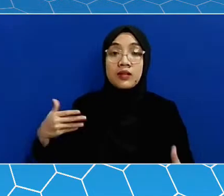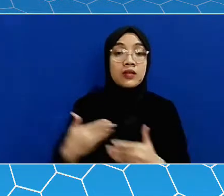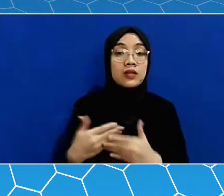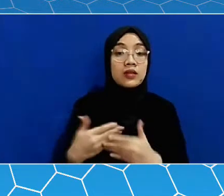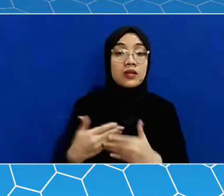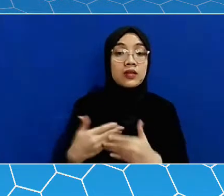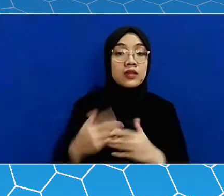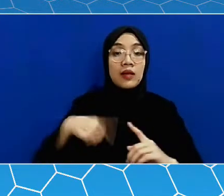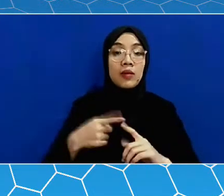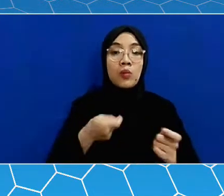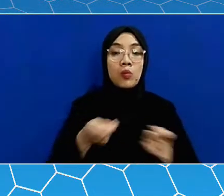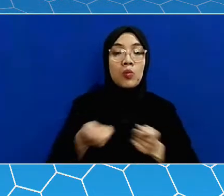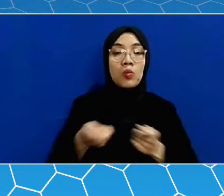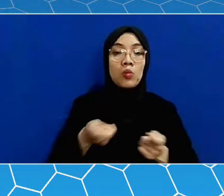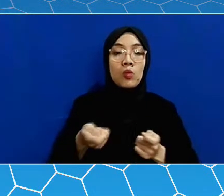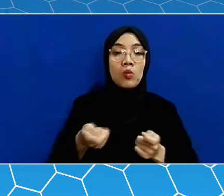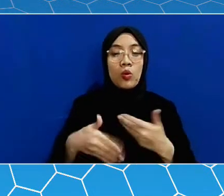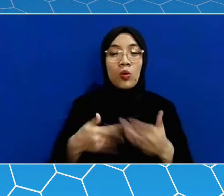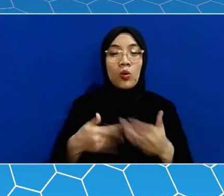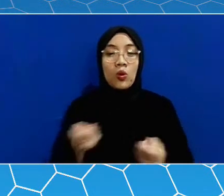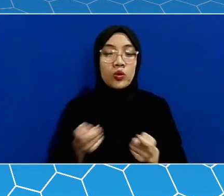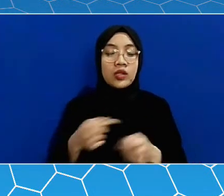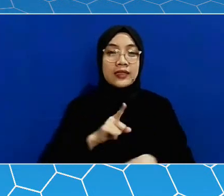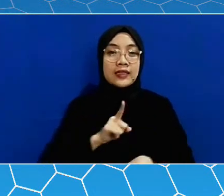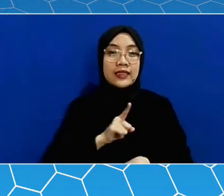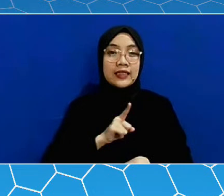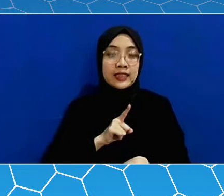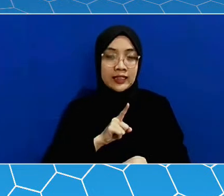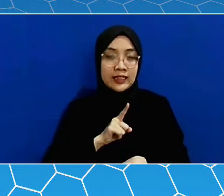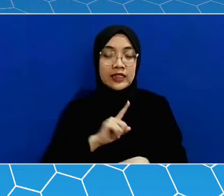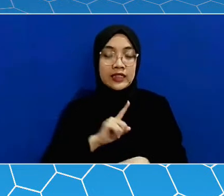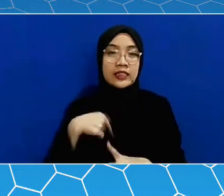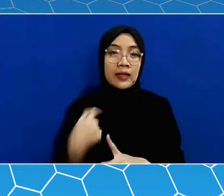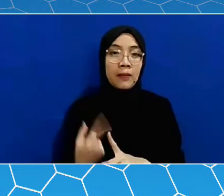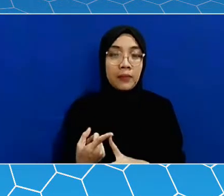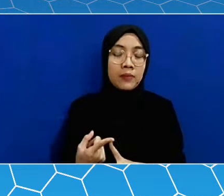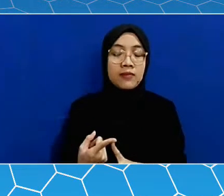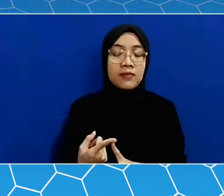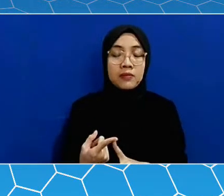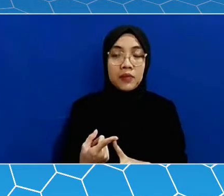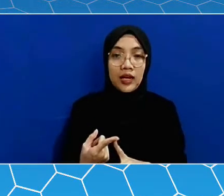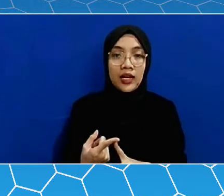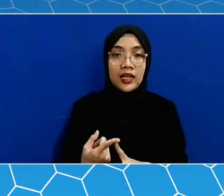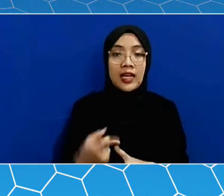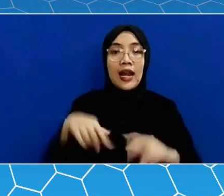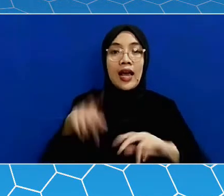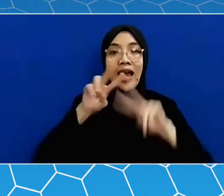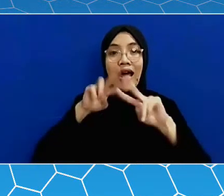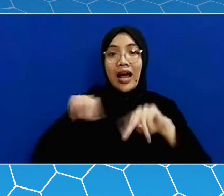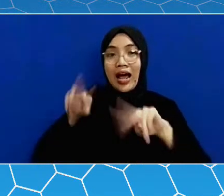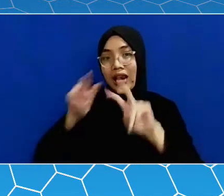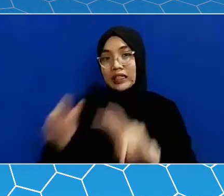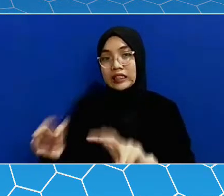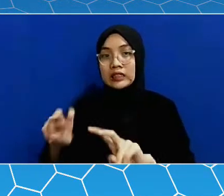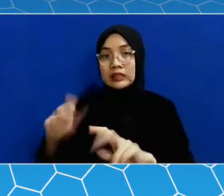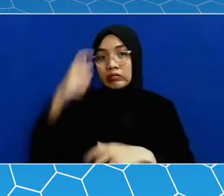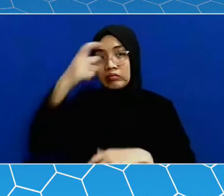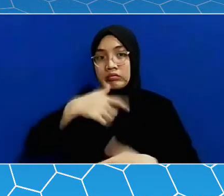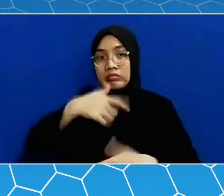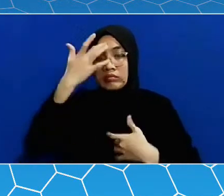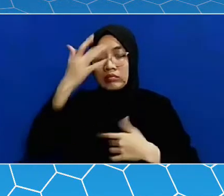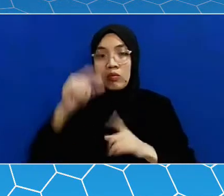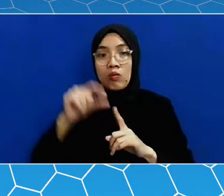decision support and population analytics to help us triage and risk predict. So we have two key